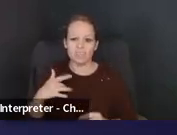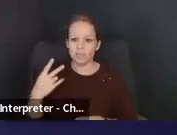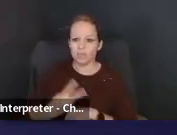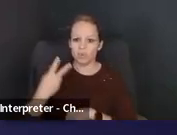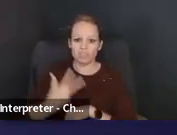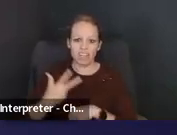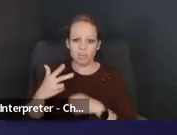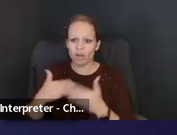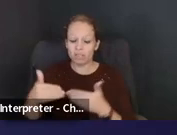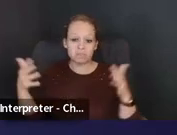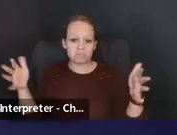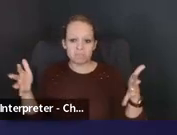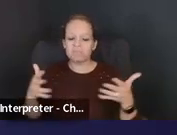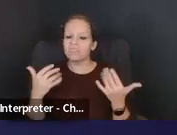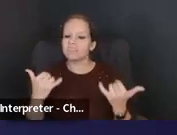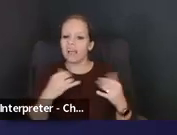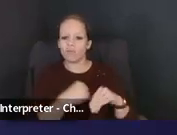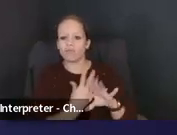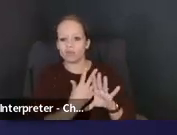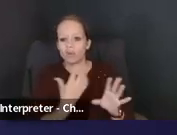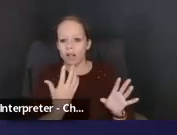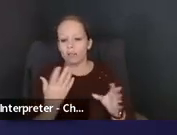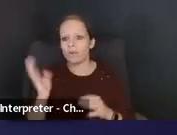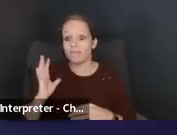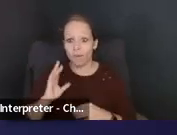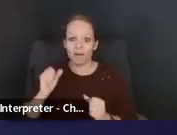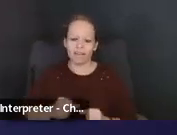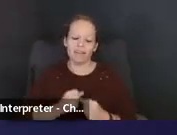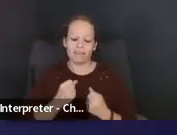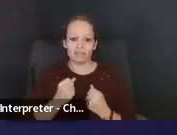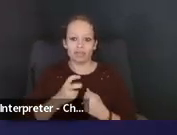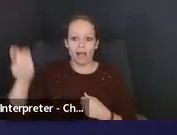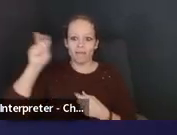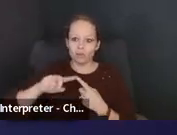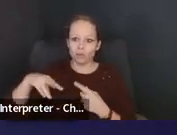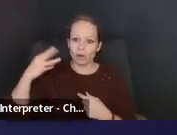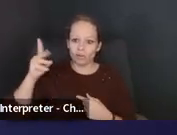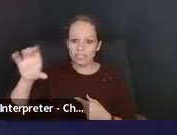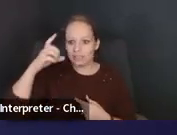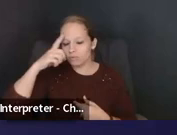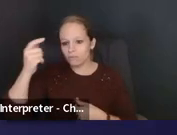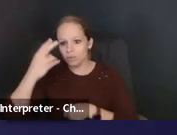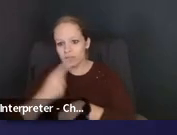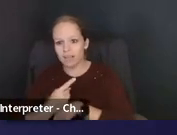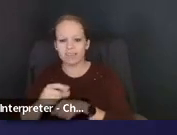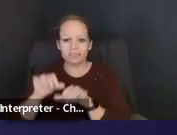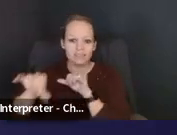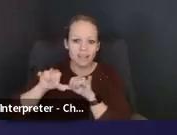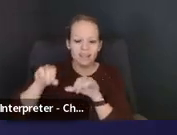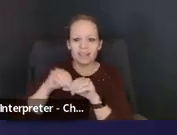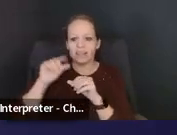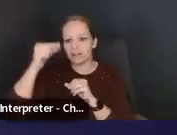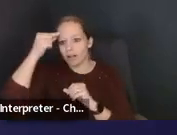process. It's all done virtually now. We used to be able to go to Washington, D.C. for 2 or 3 days and stay in a government